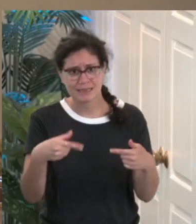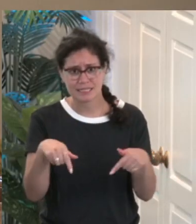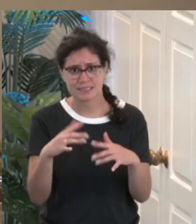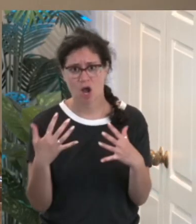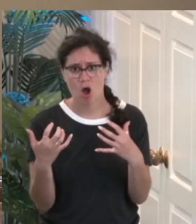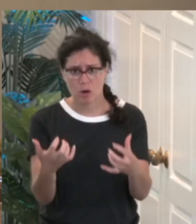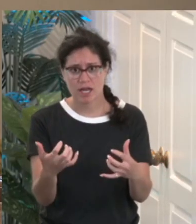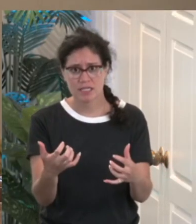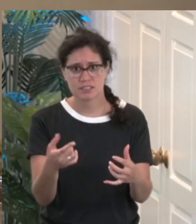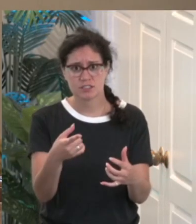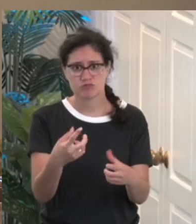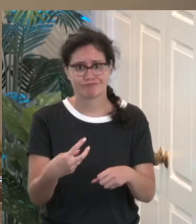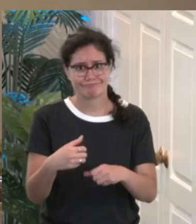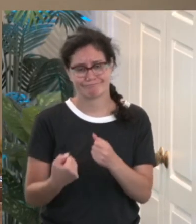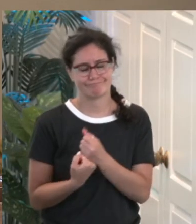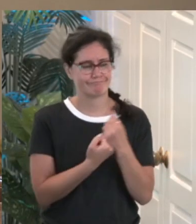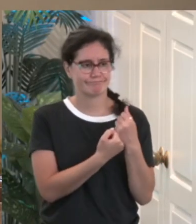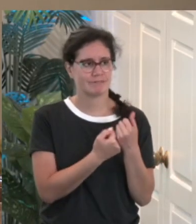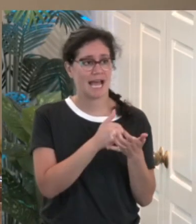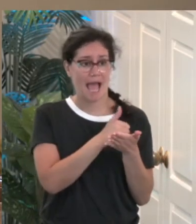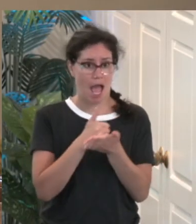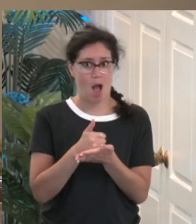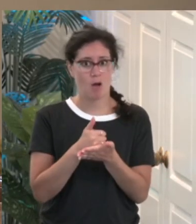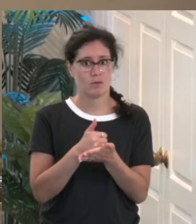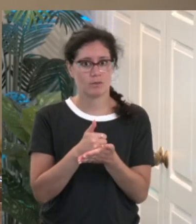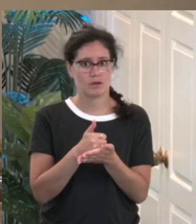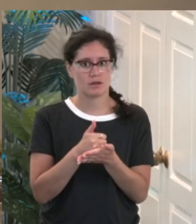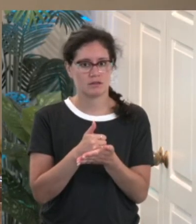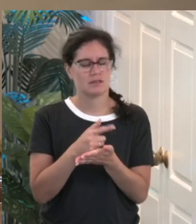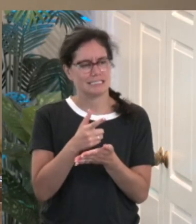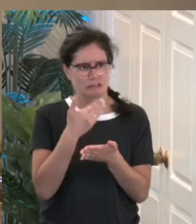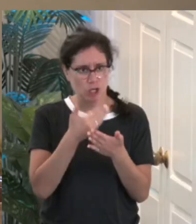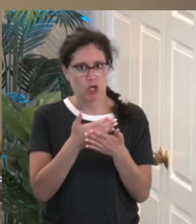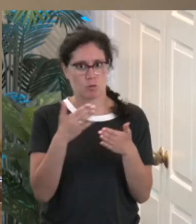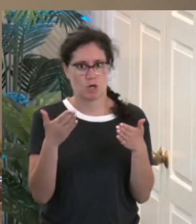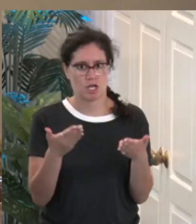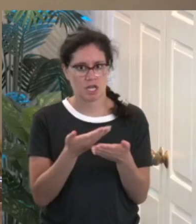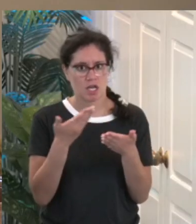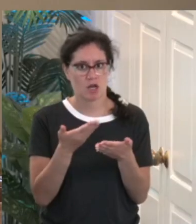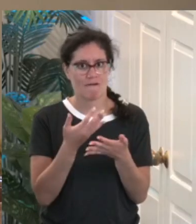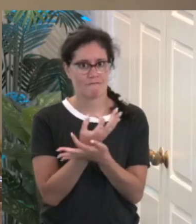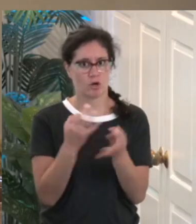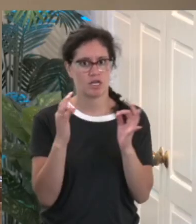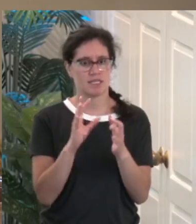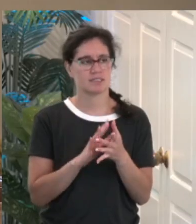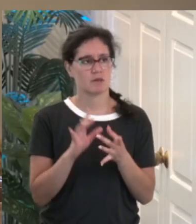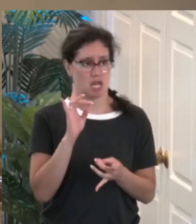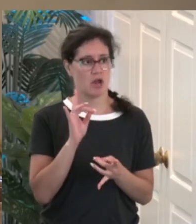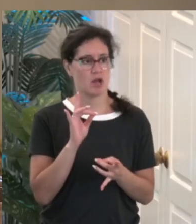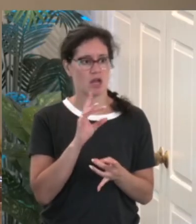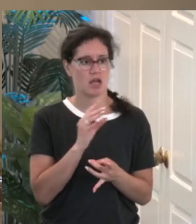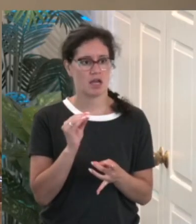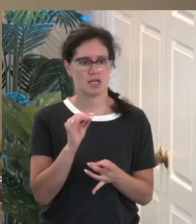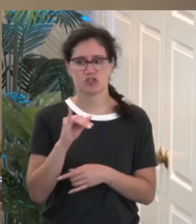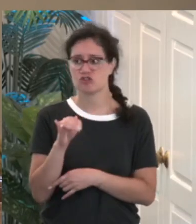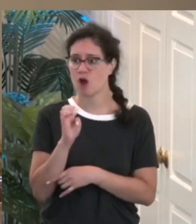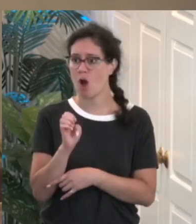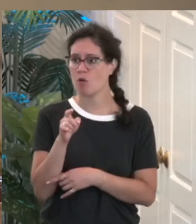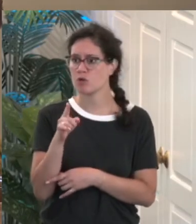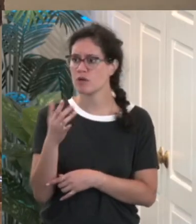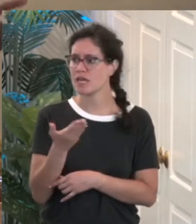congregation understands that, yes, help is, we're here. I have friends here. Joe Nuri, are you in here? Maybe